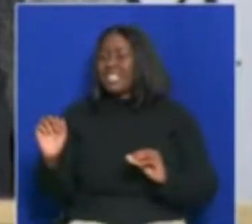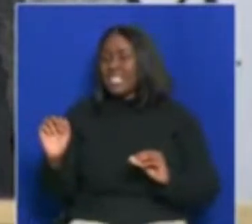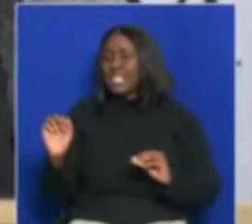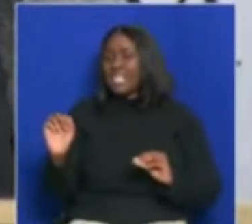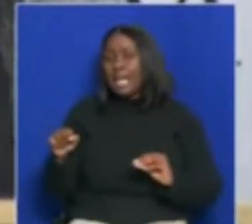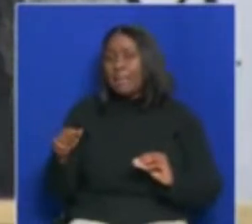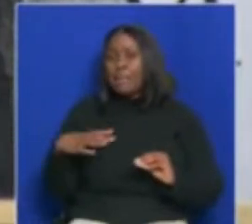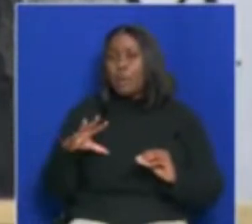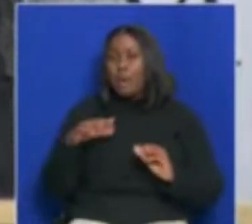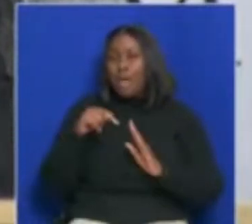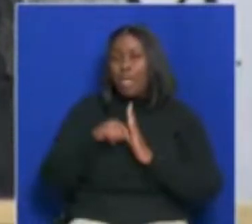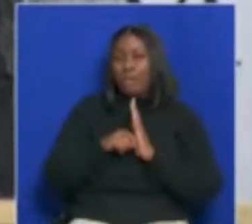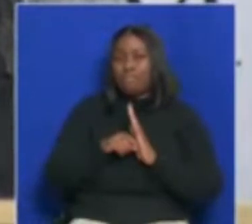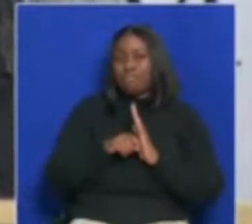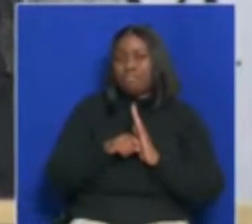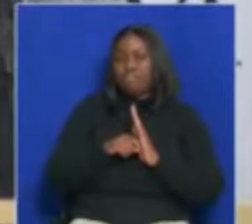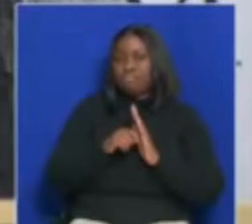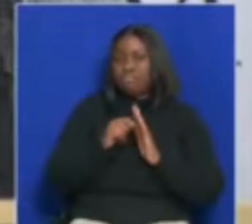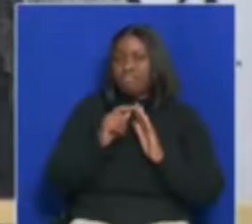ongoing.